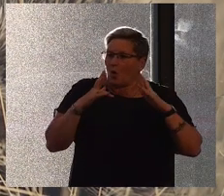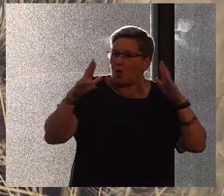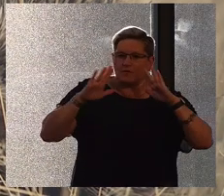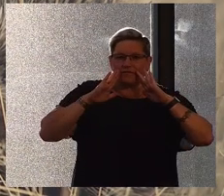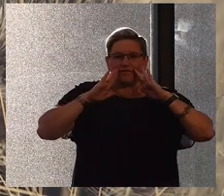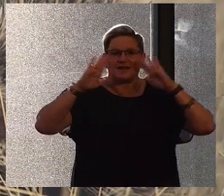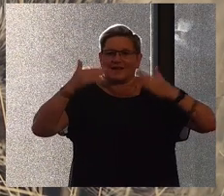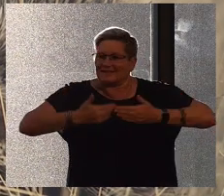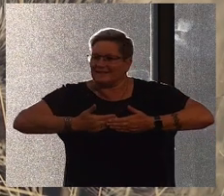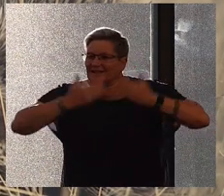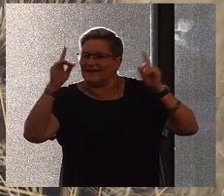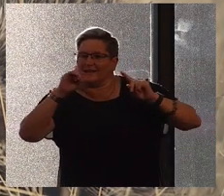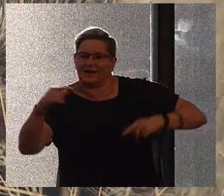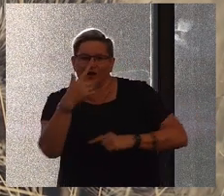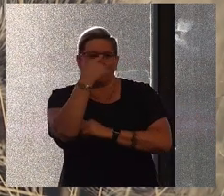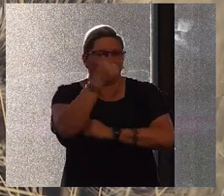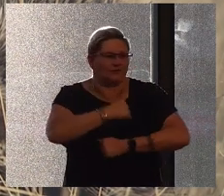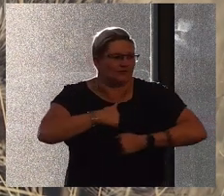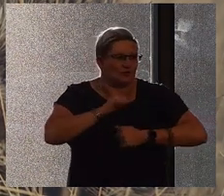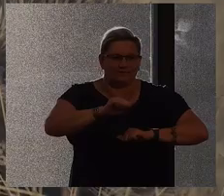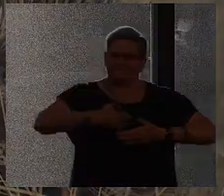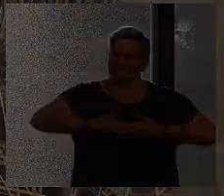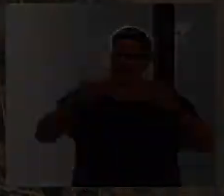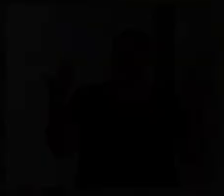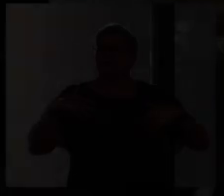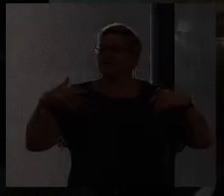evening ahead. Good luck and enjoy the rest of the day. Thank you very much.